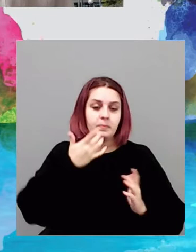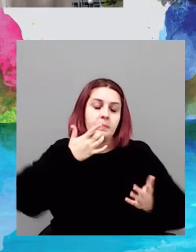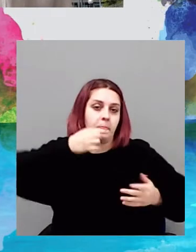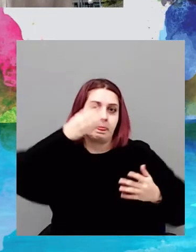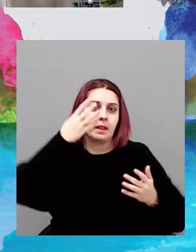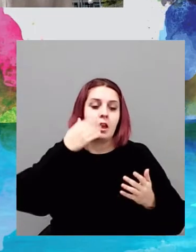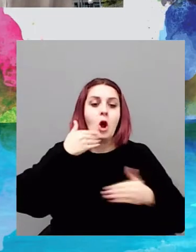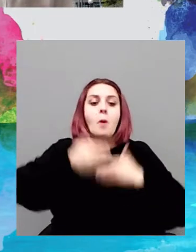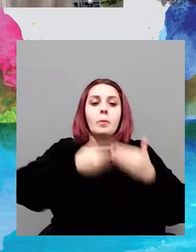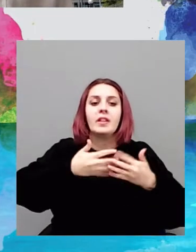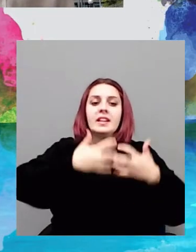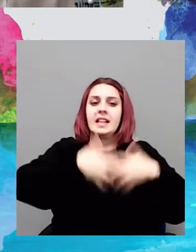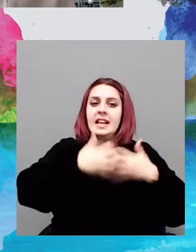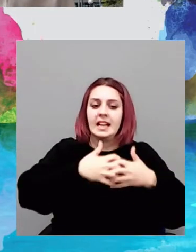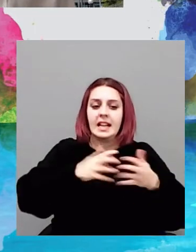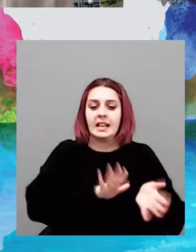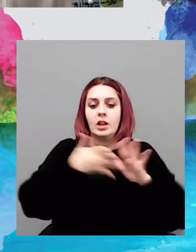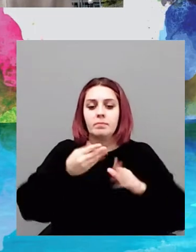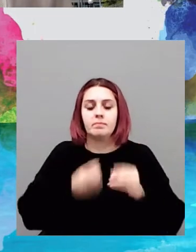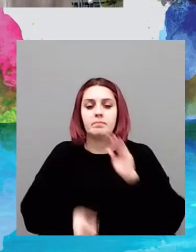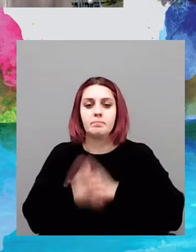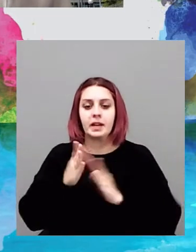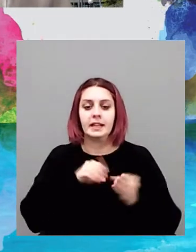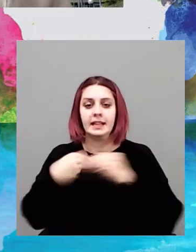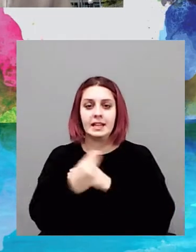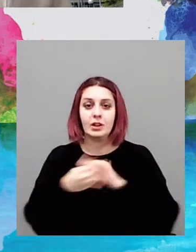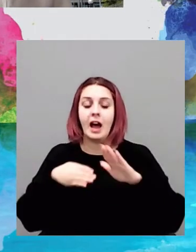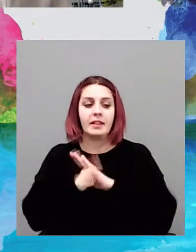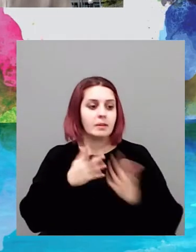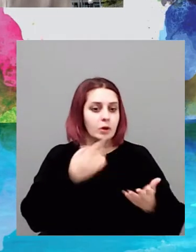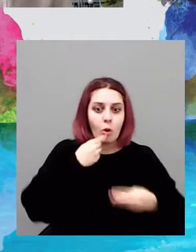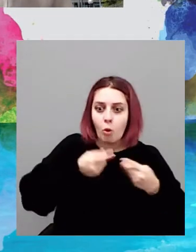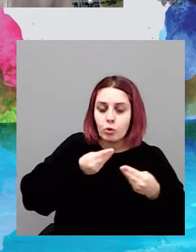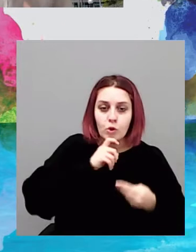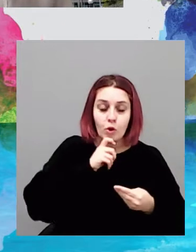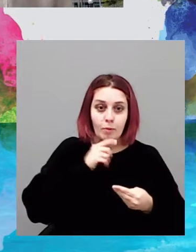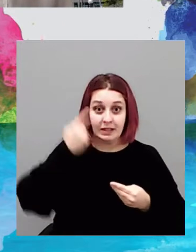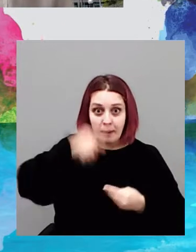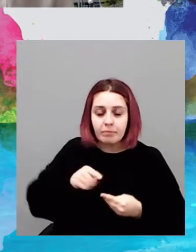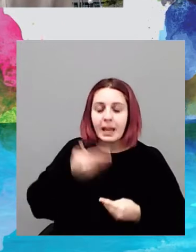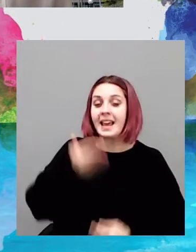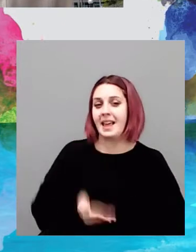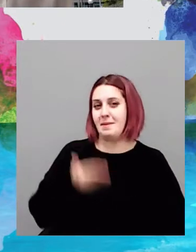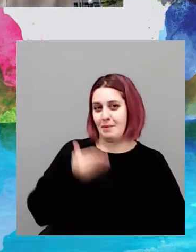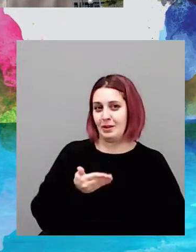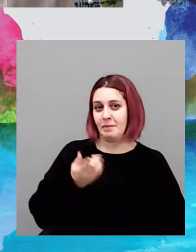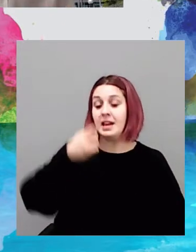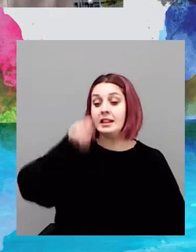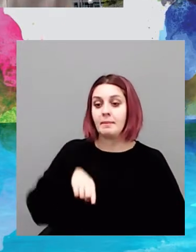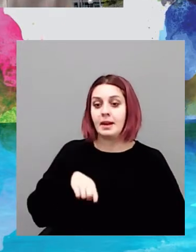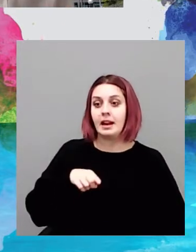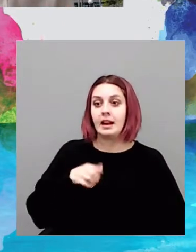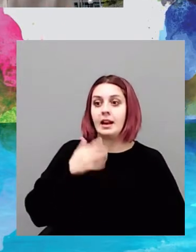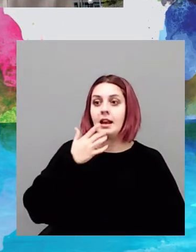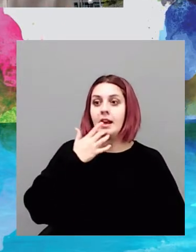properly use a text processor to generate an accessible text document. That's very important. Also, the